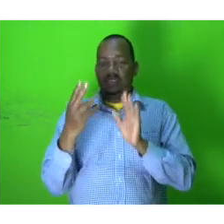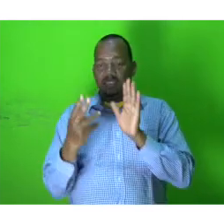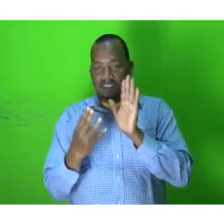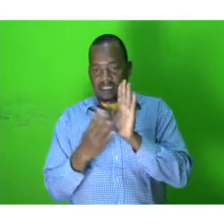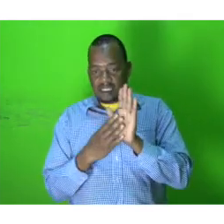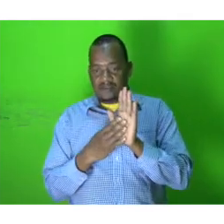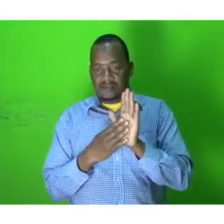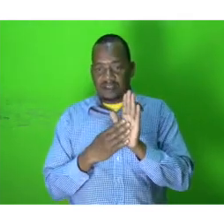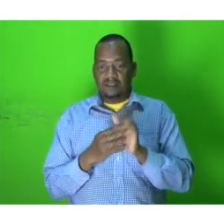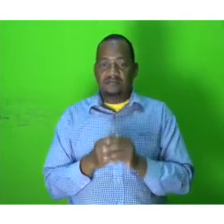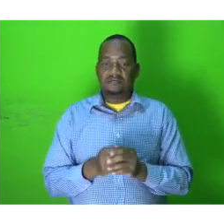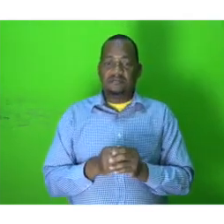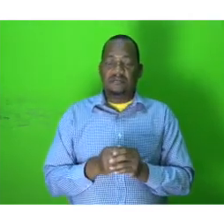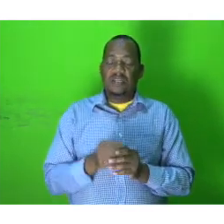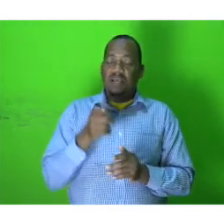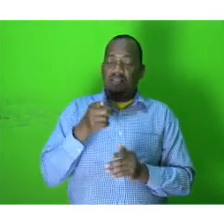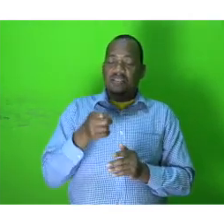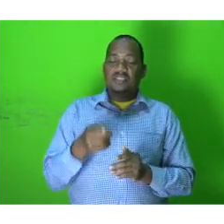2,750.